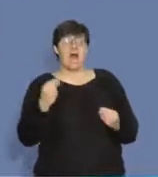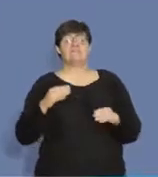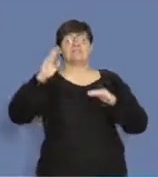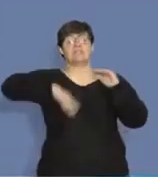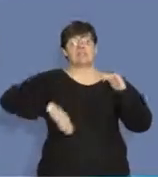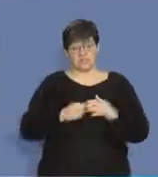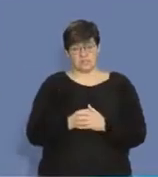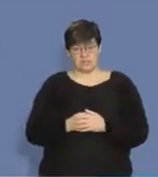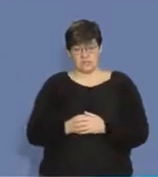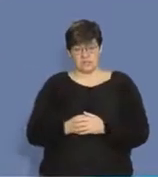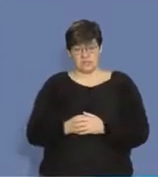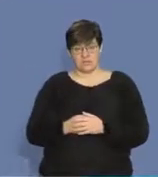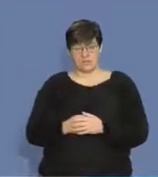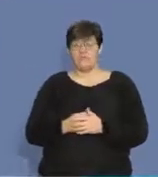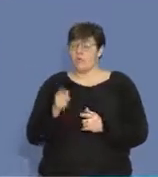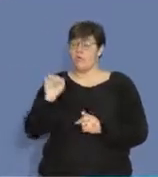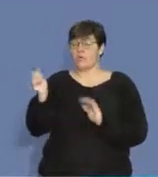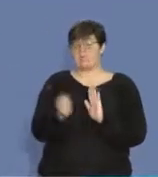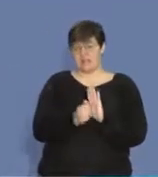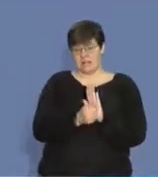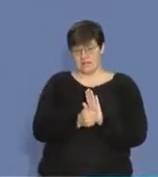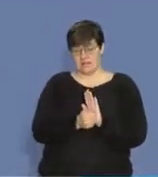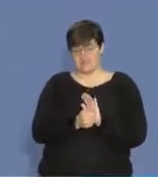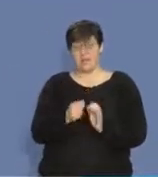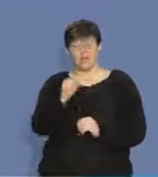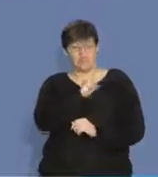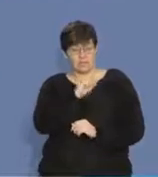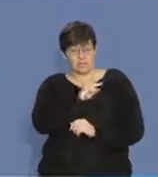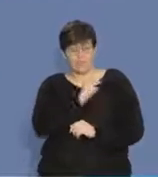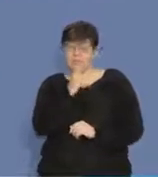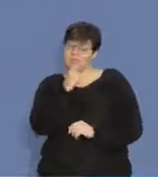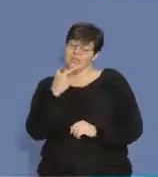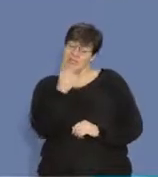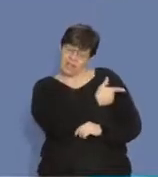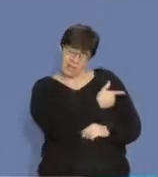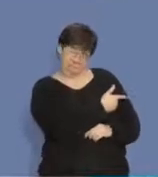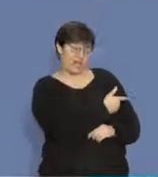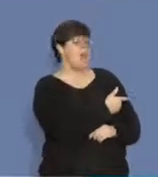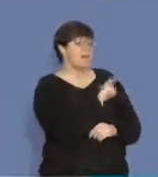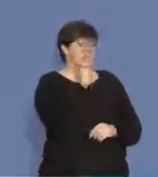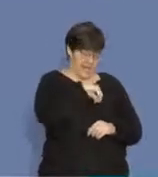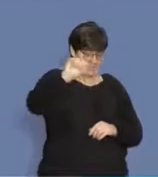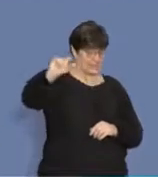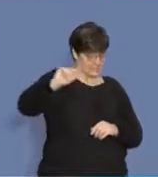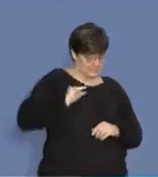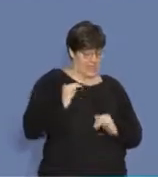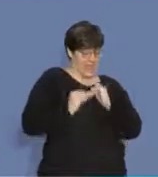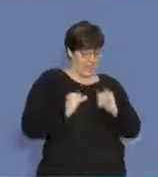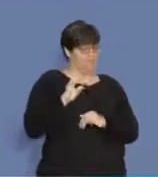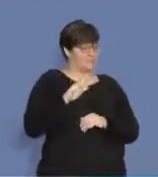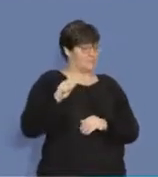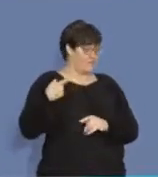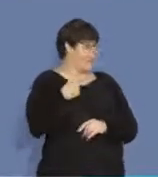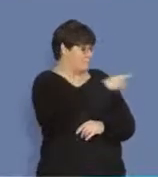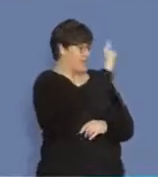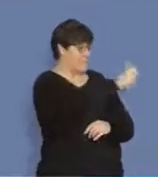discount on a portion of their sales. So therefore, you're telling SARS, no, yes, I do owe you